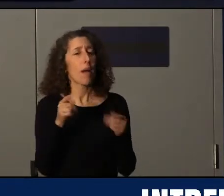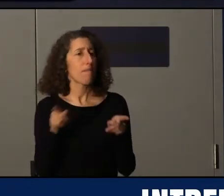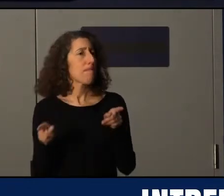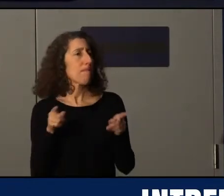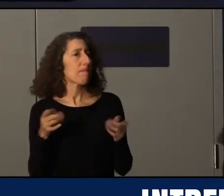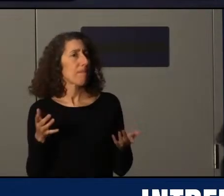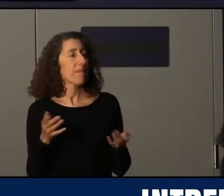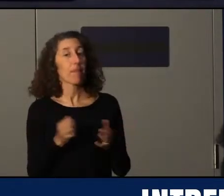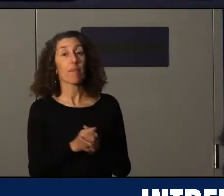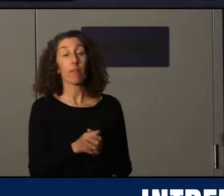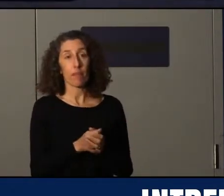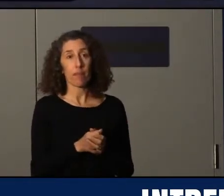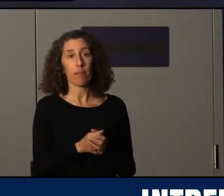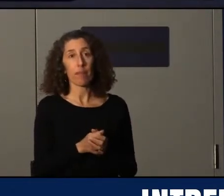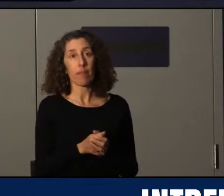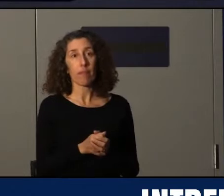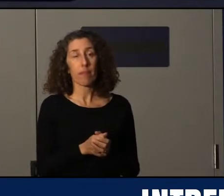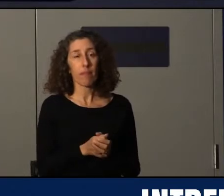Yeah, I think if